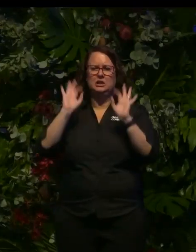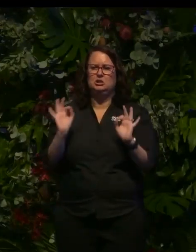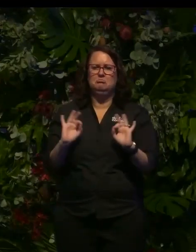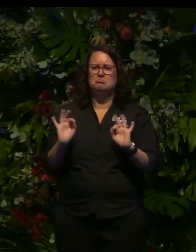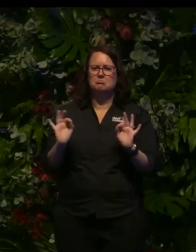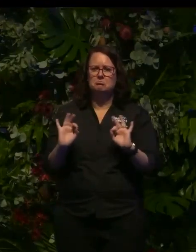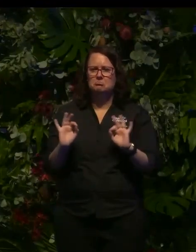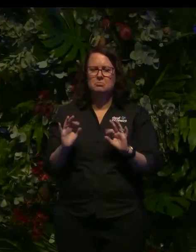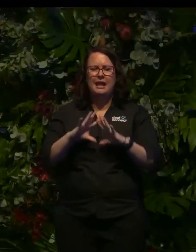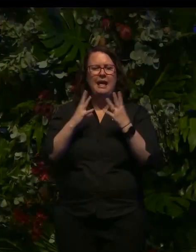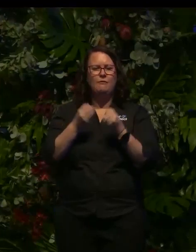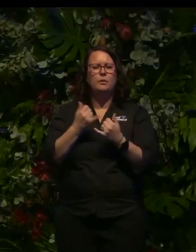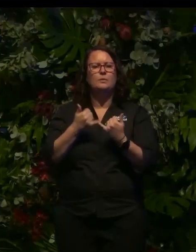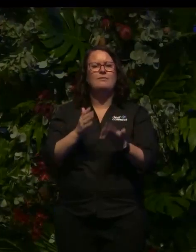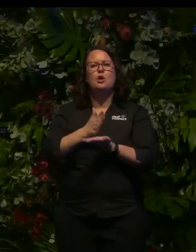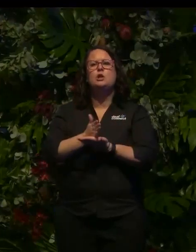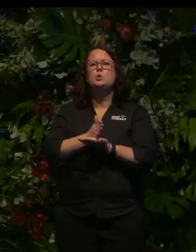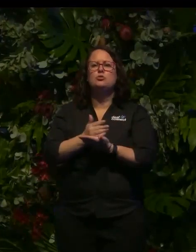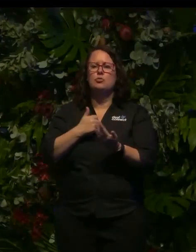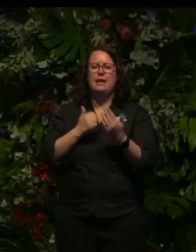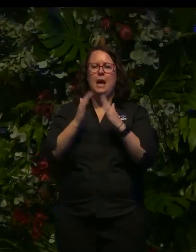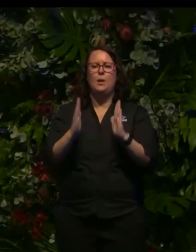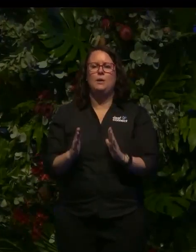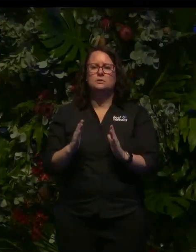So everything was very neutral at home.